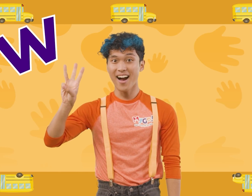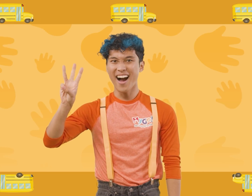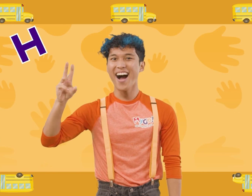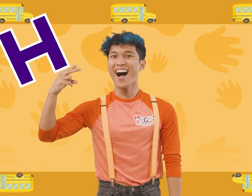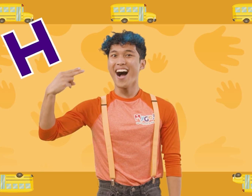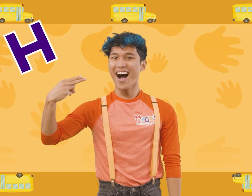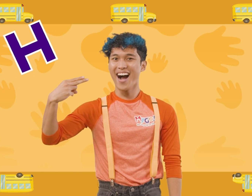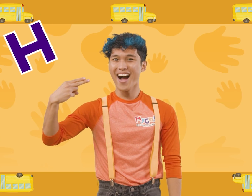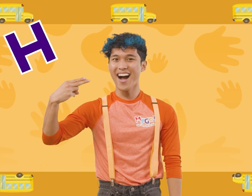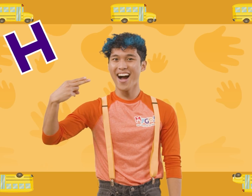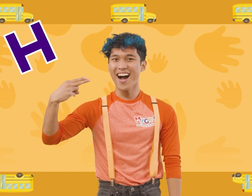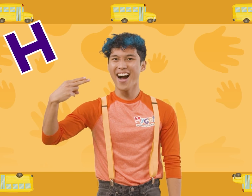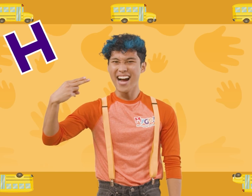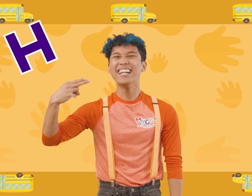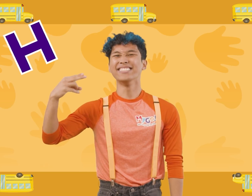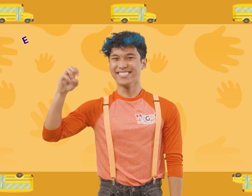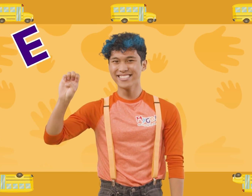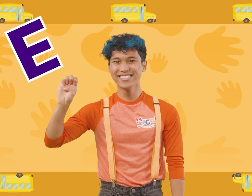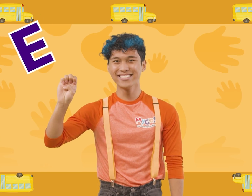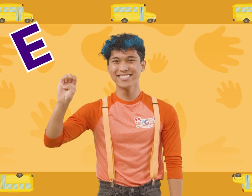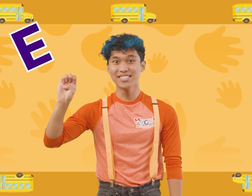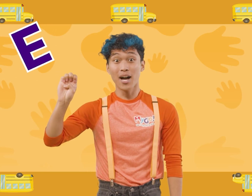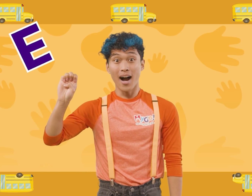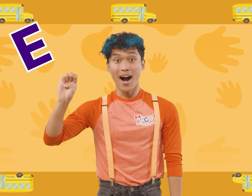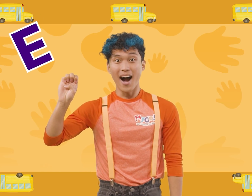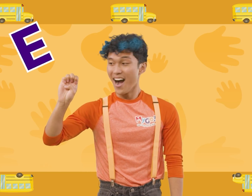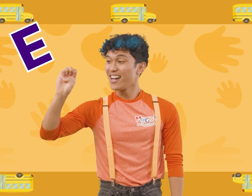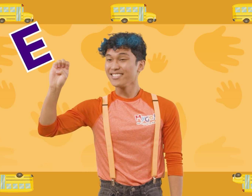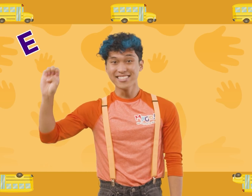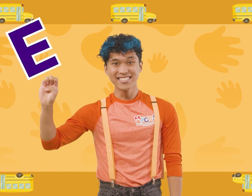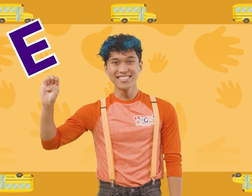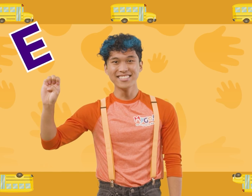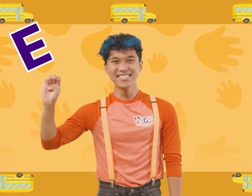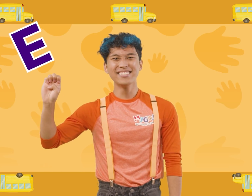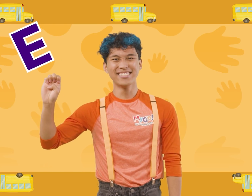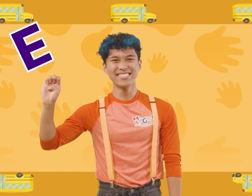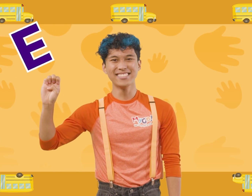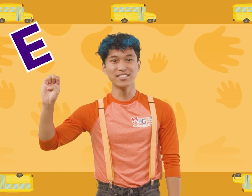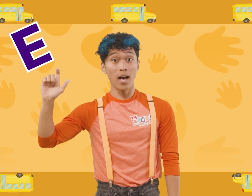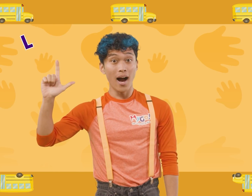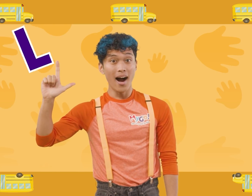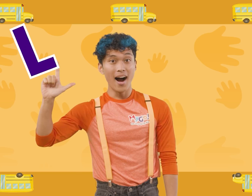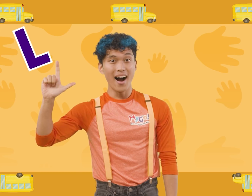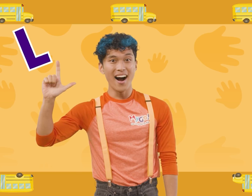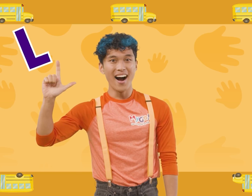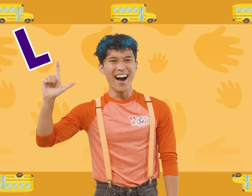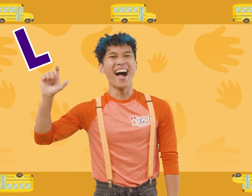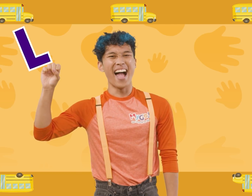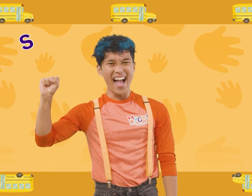W H E E